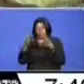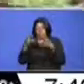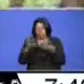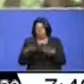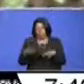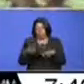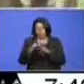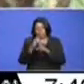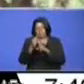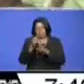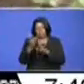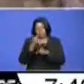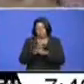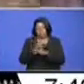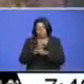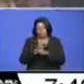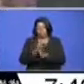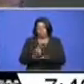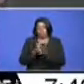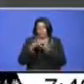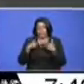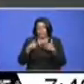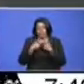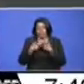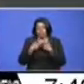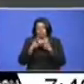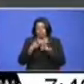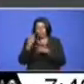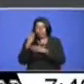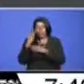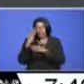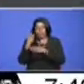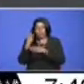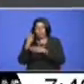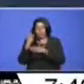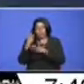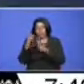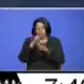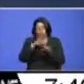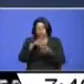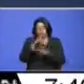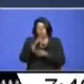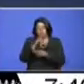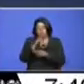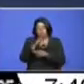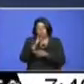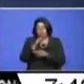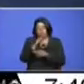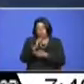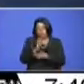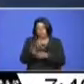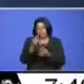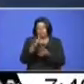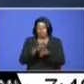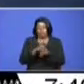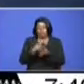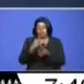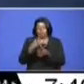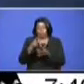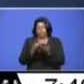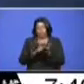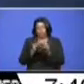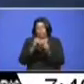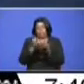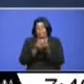is working diligently to help the animals who experienced Hurricane Dorian. Board member Dr. Amanda Pinder told our news